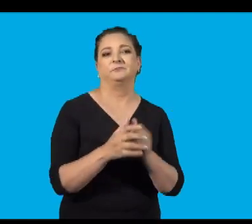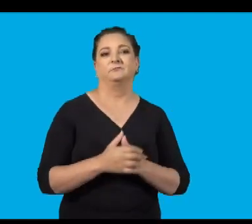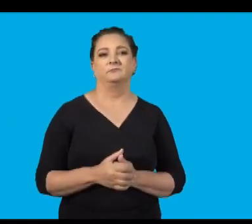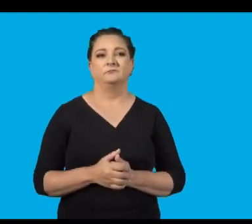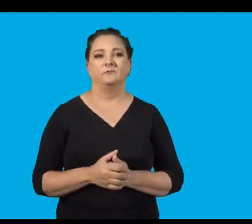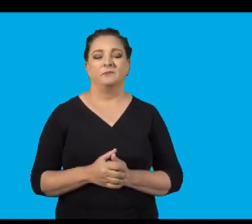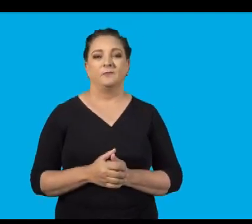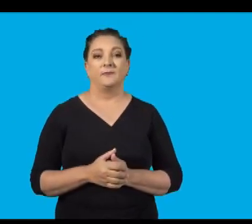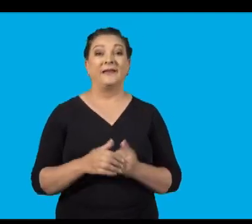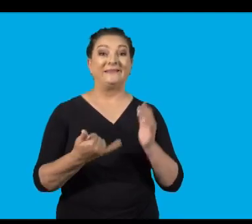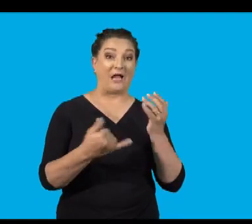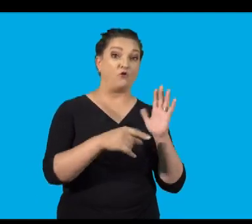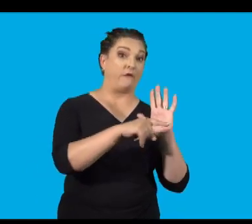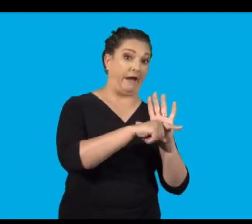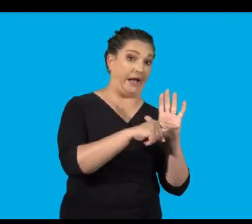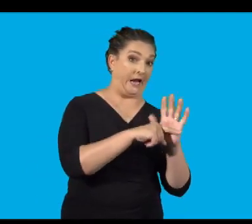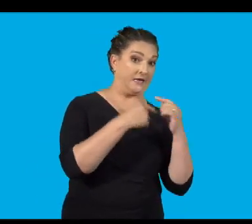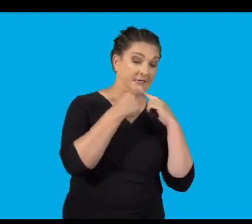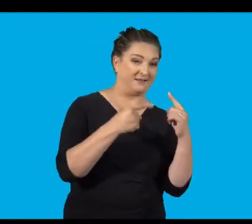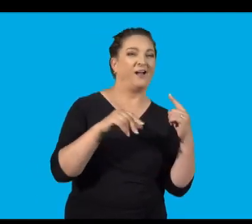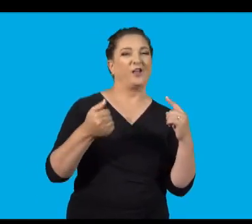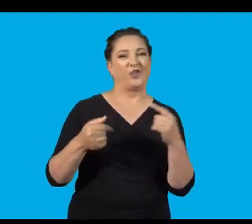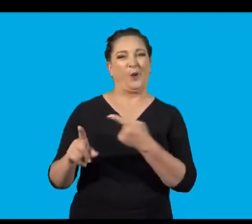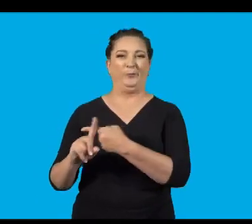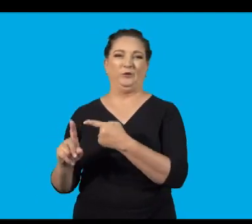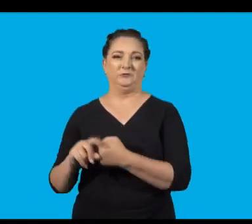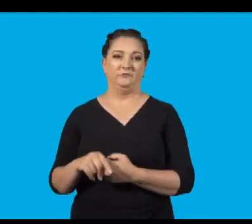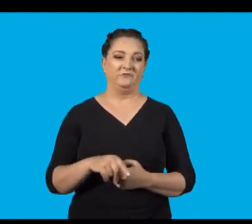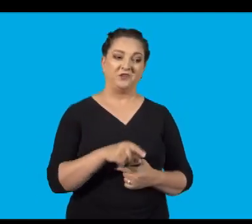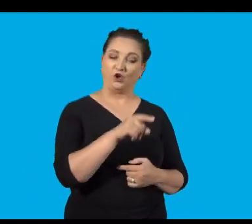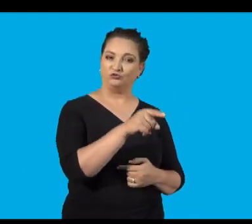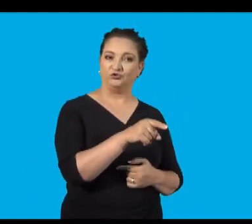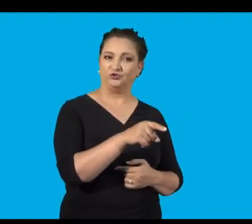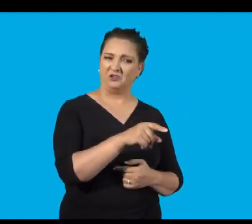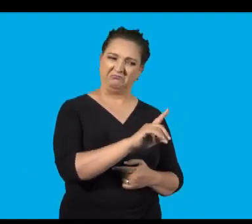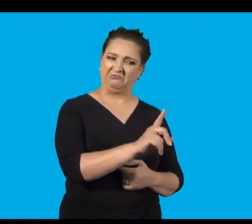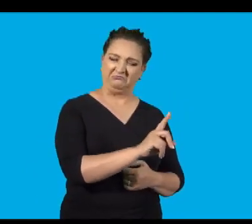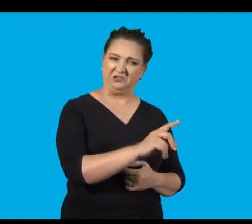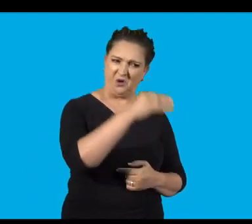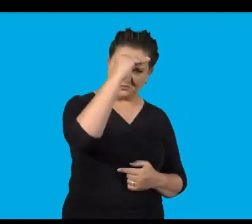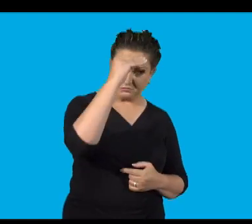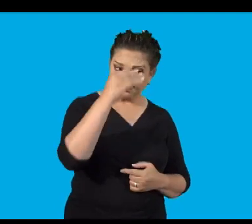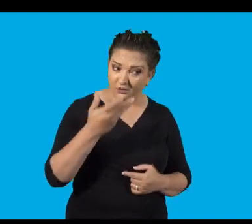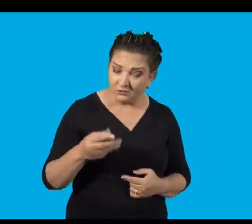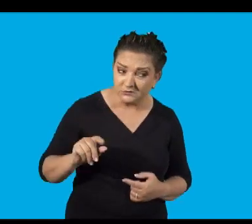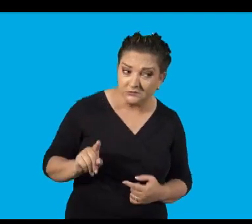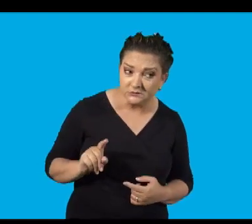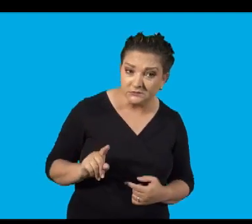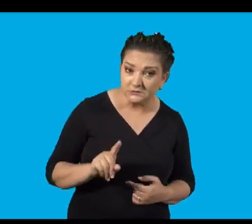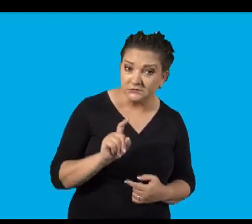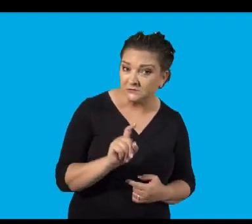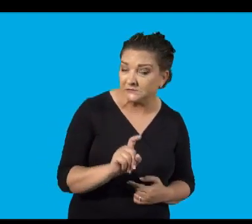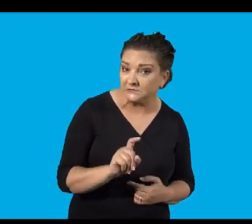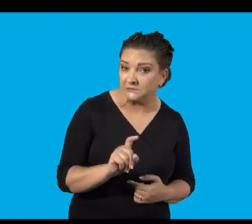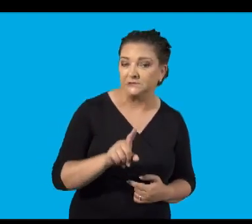your question? And then in the negative statement, we have a positive tag question. John isn't a policeman, is